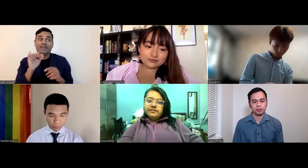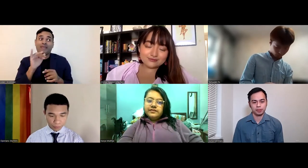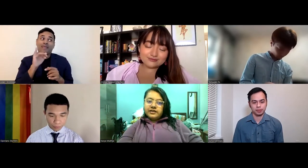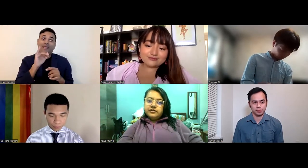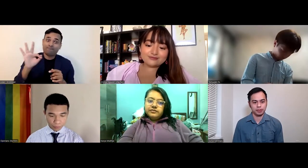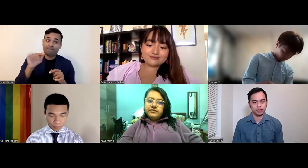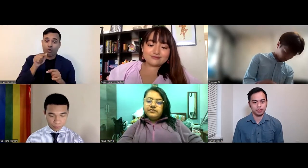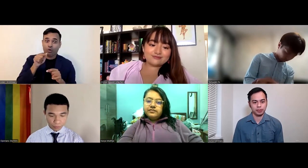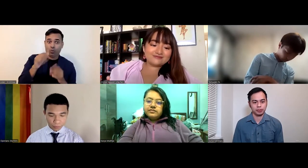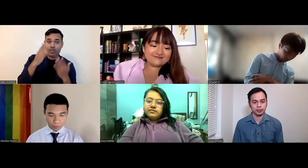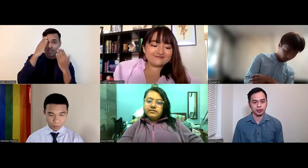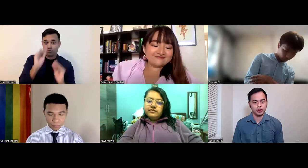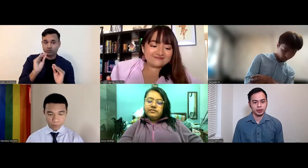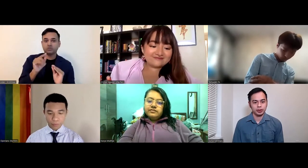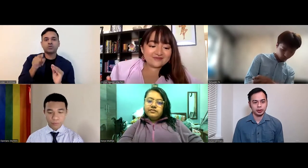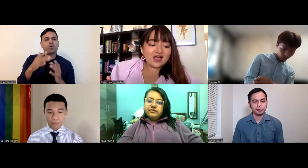Thank you.